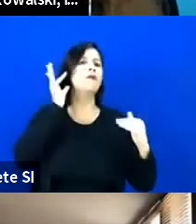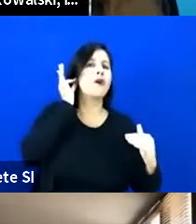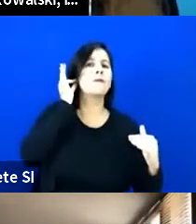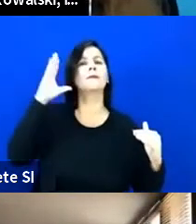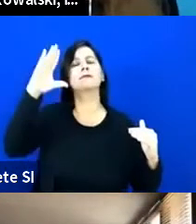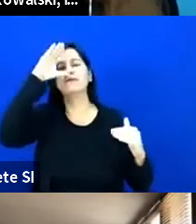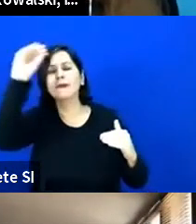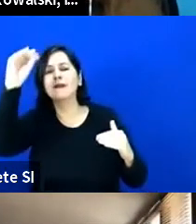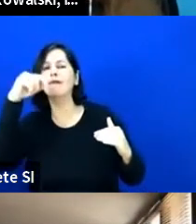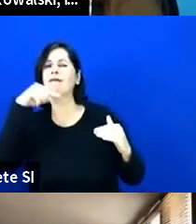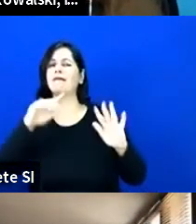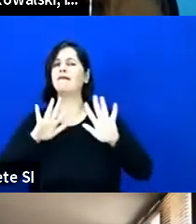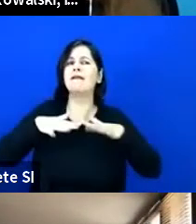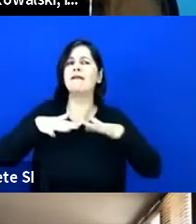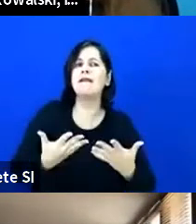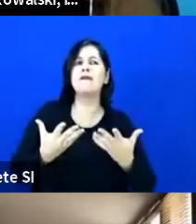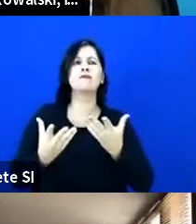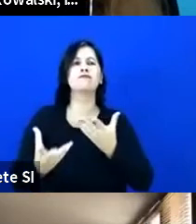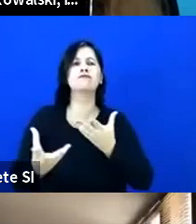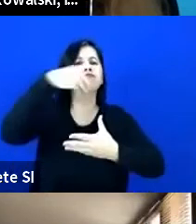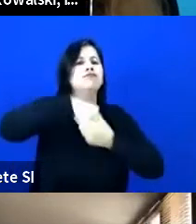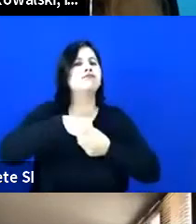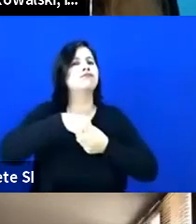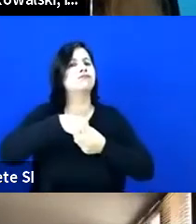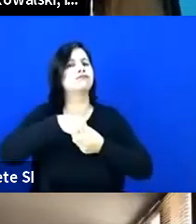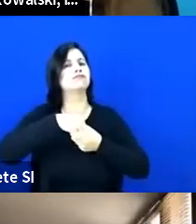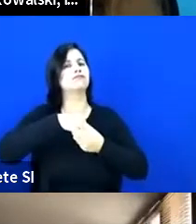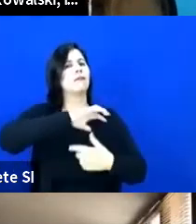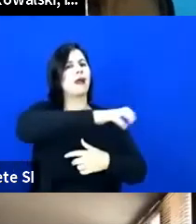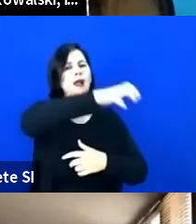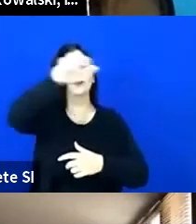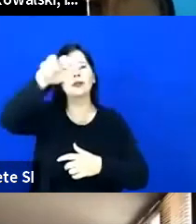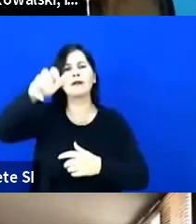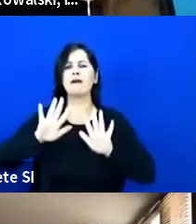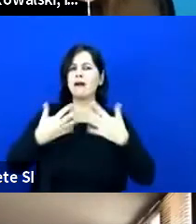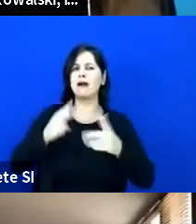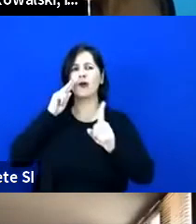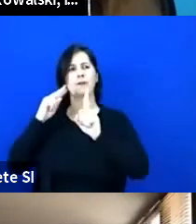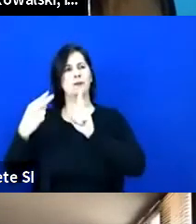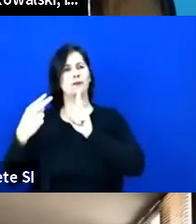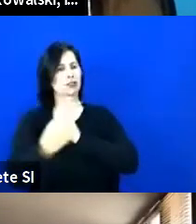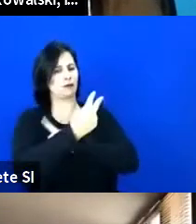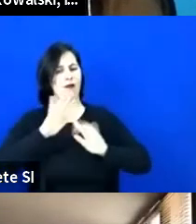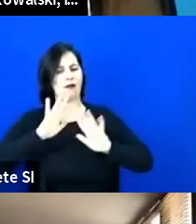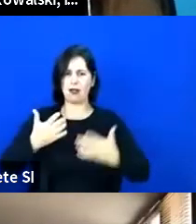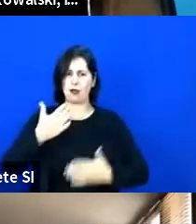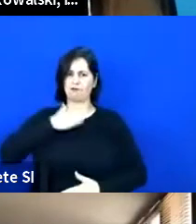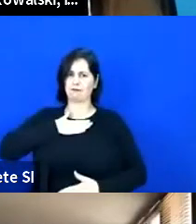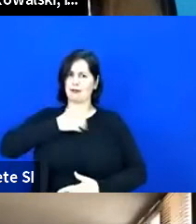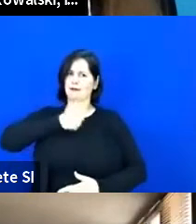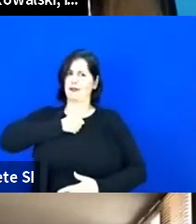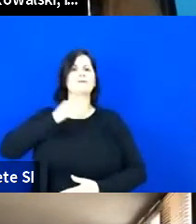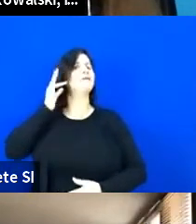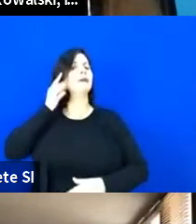from a perspective of where I sit, the United Nations as a multilateral system, I think what we have done with the